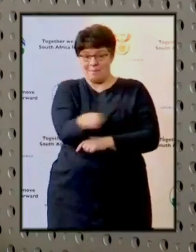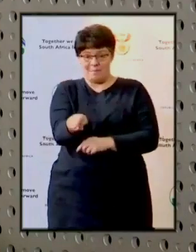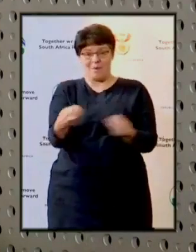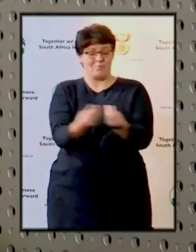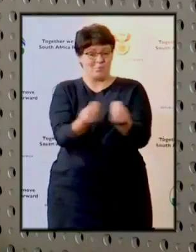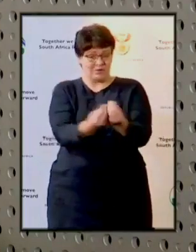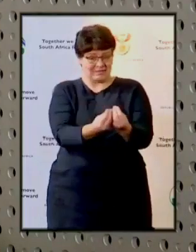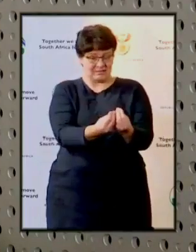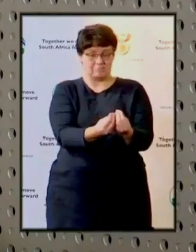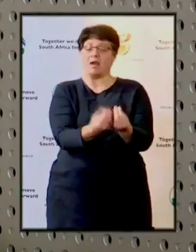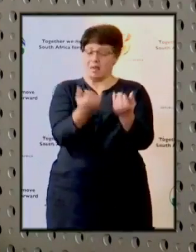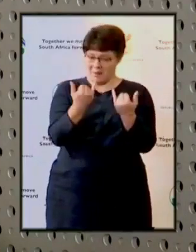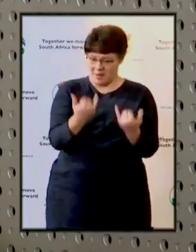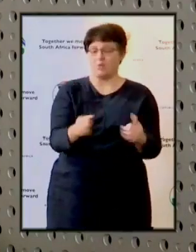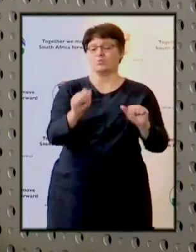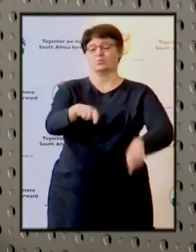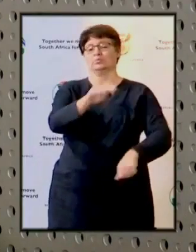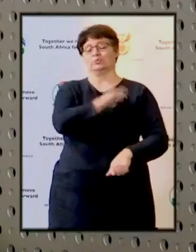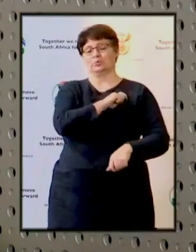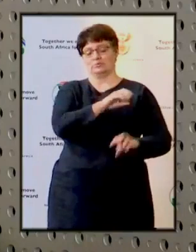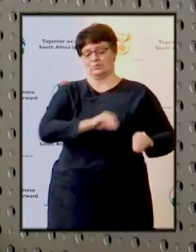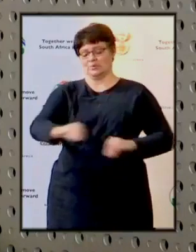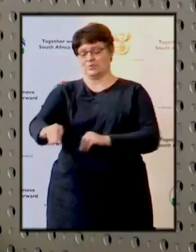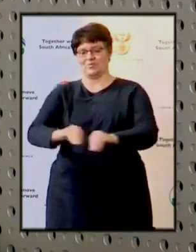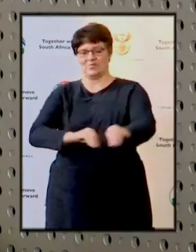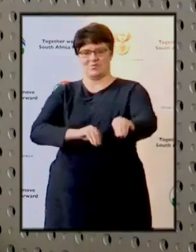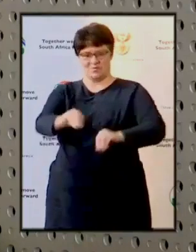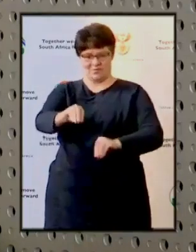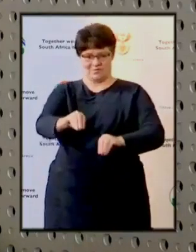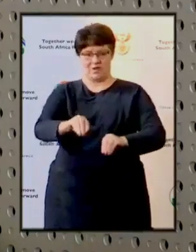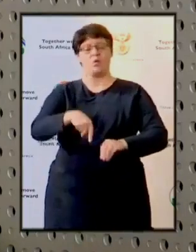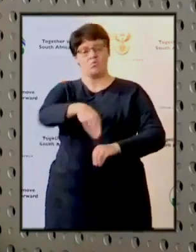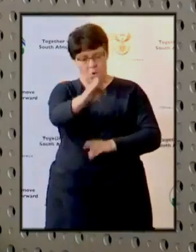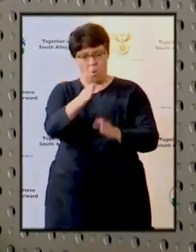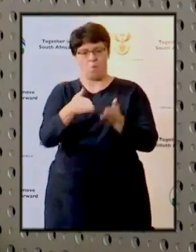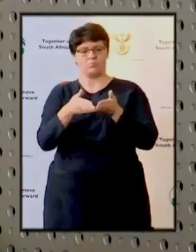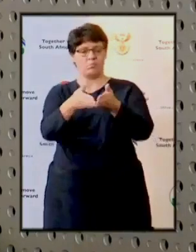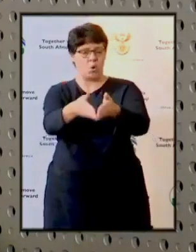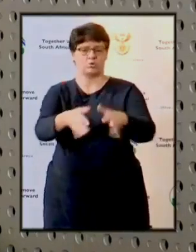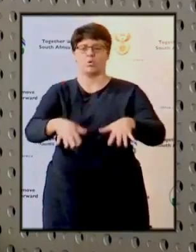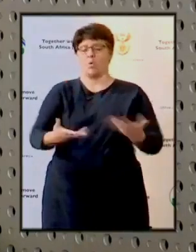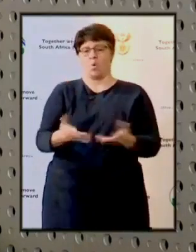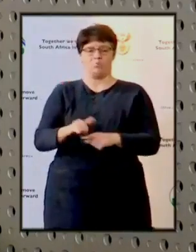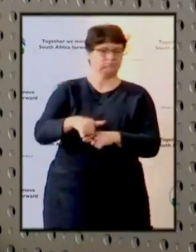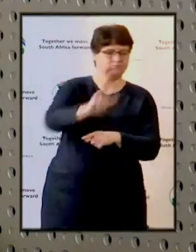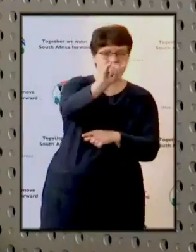are allowed to move to the ports to be exported,